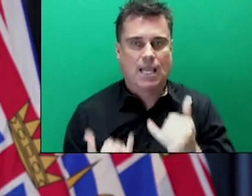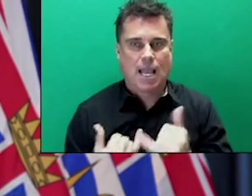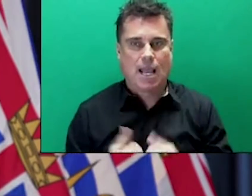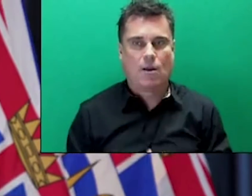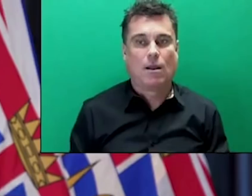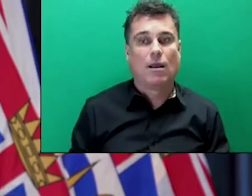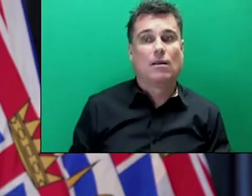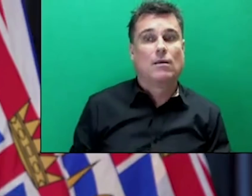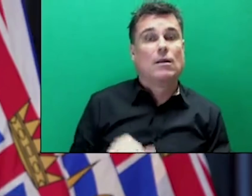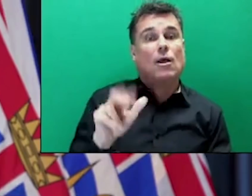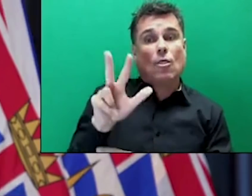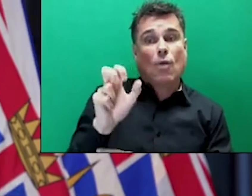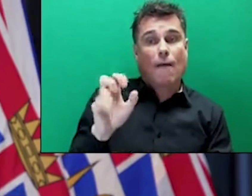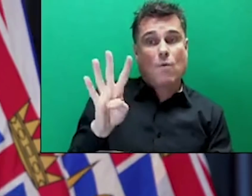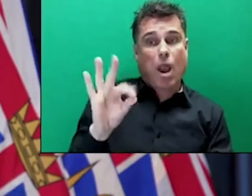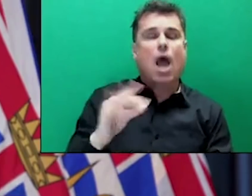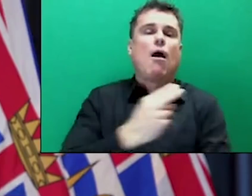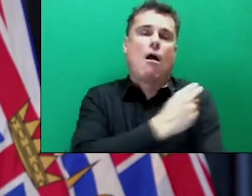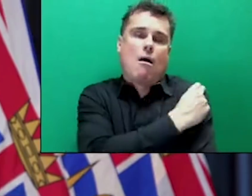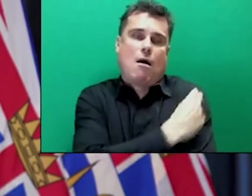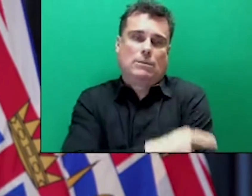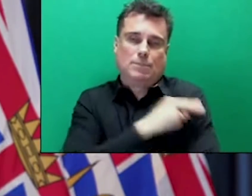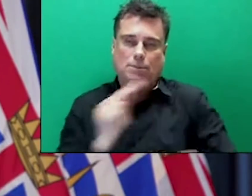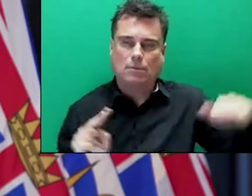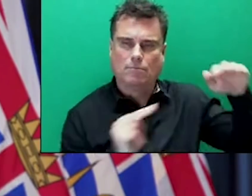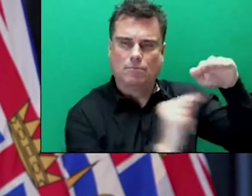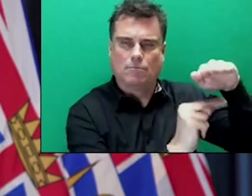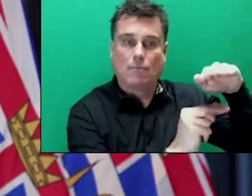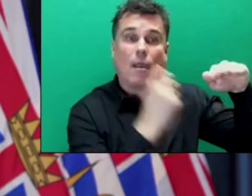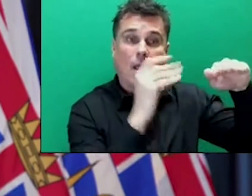are in critical care or ICU. We have